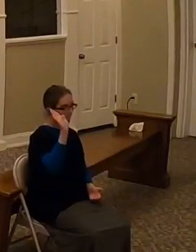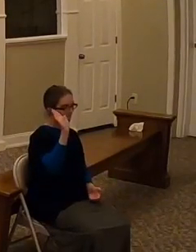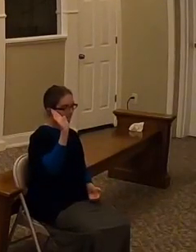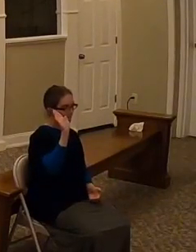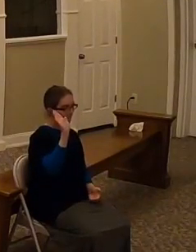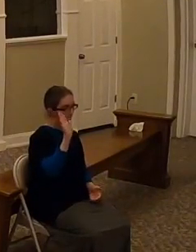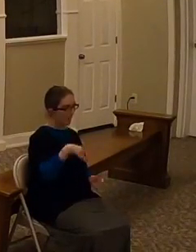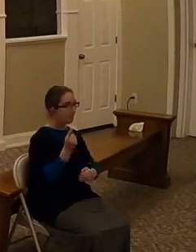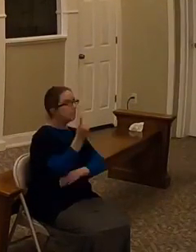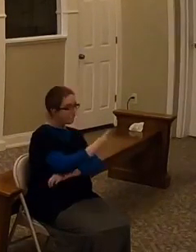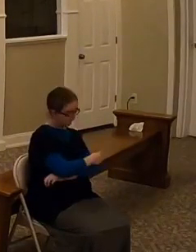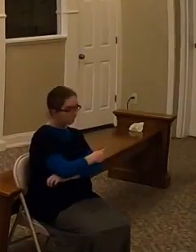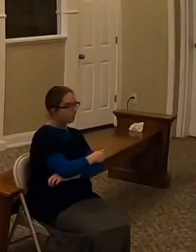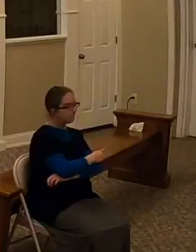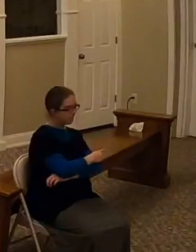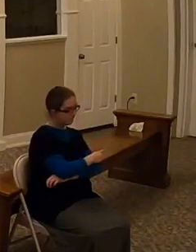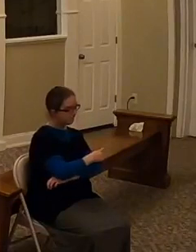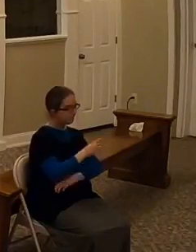Every day?